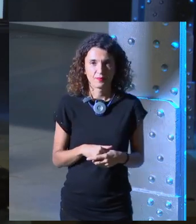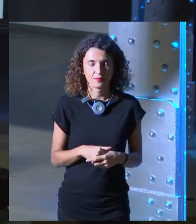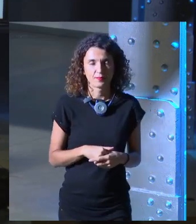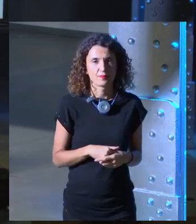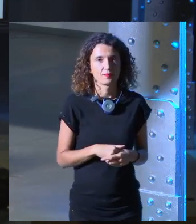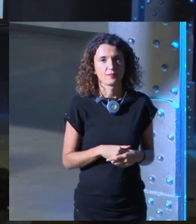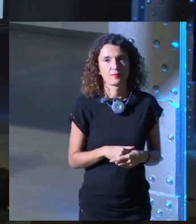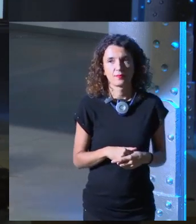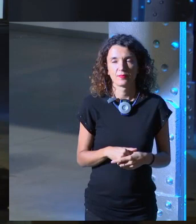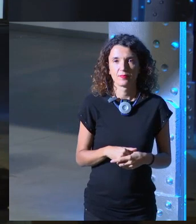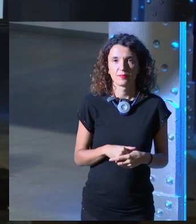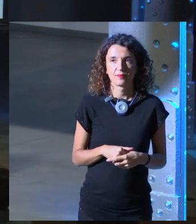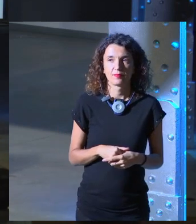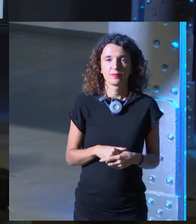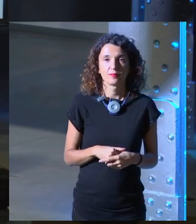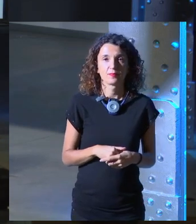Bueno, y después...